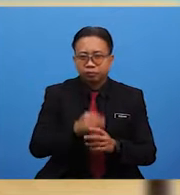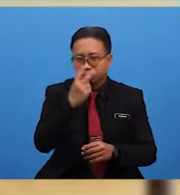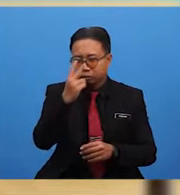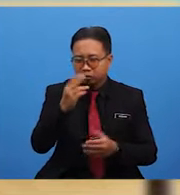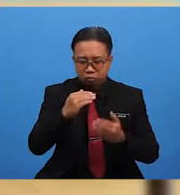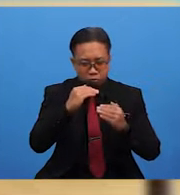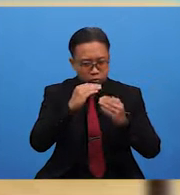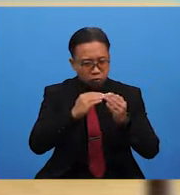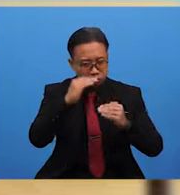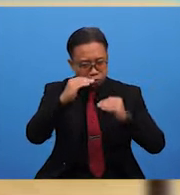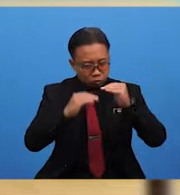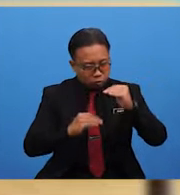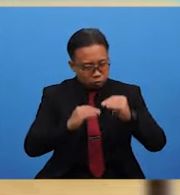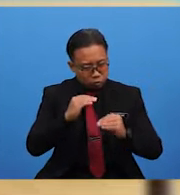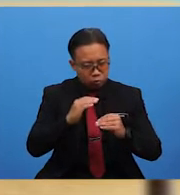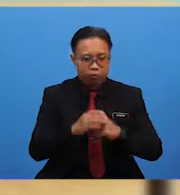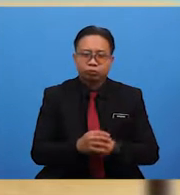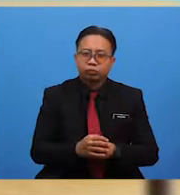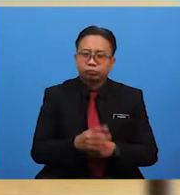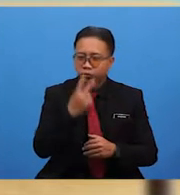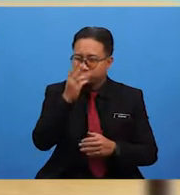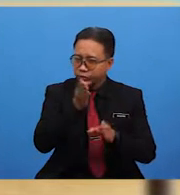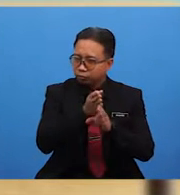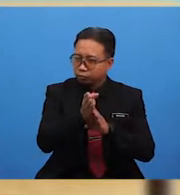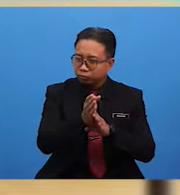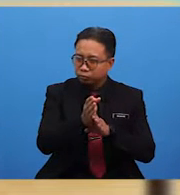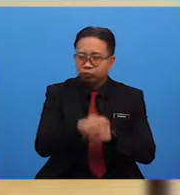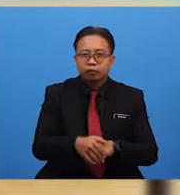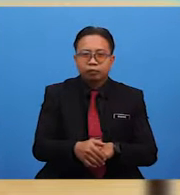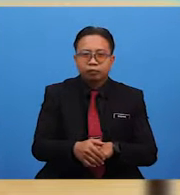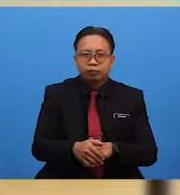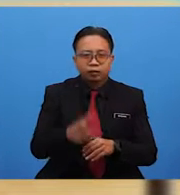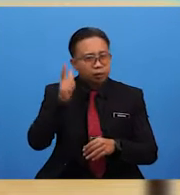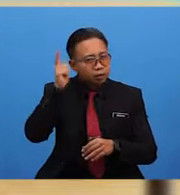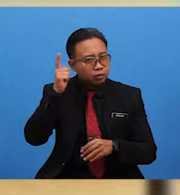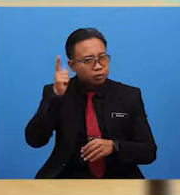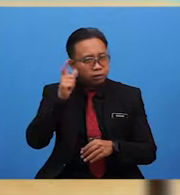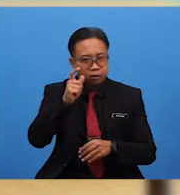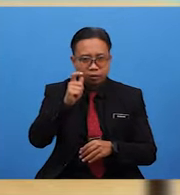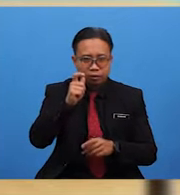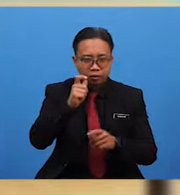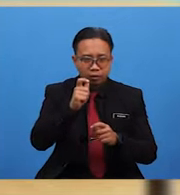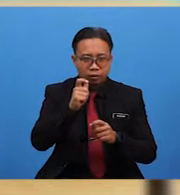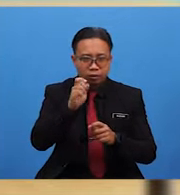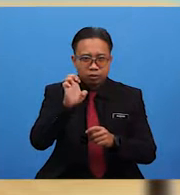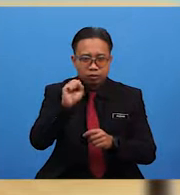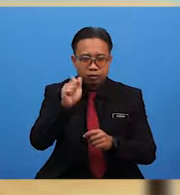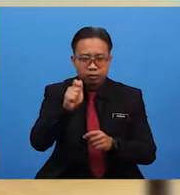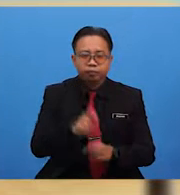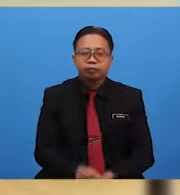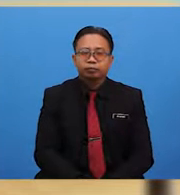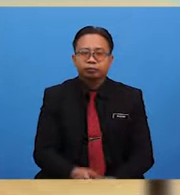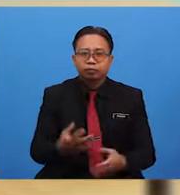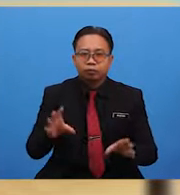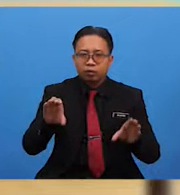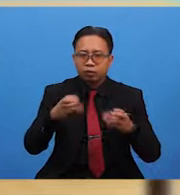through all the statements before the audio is played, just like in your listening test. The first one